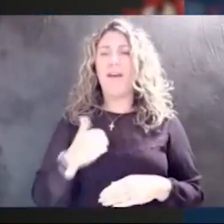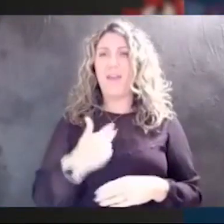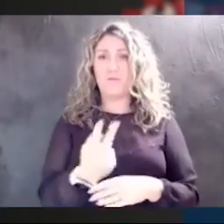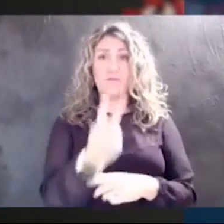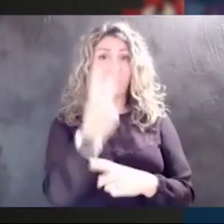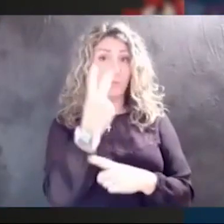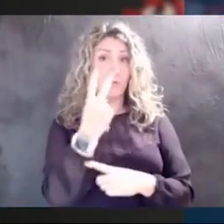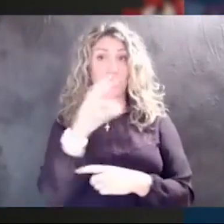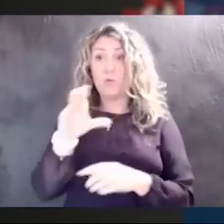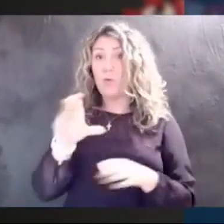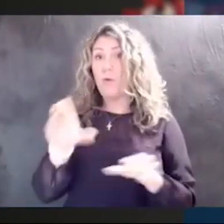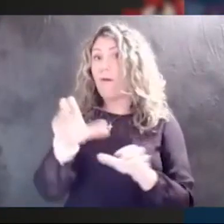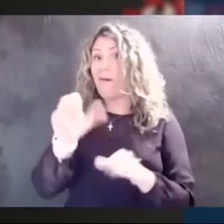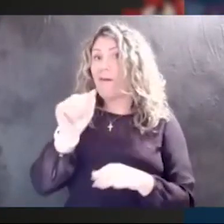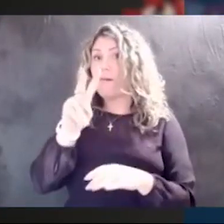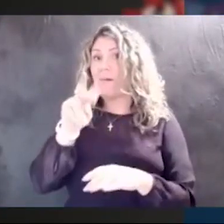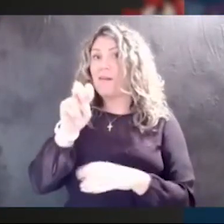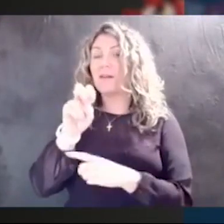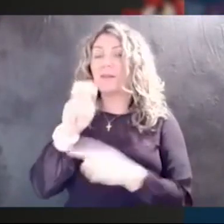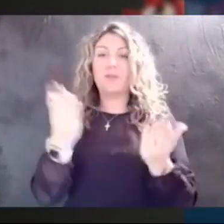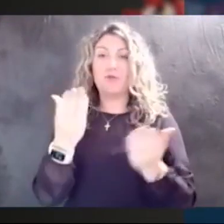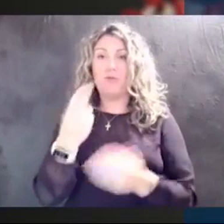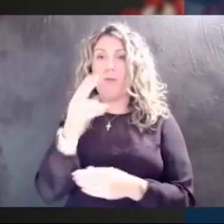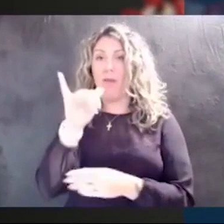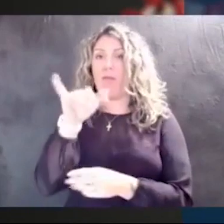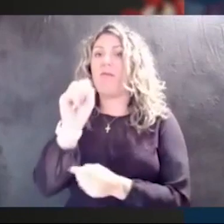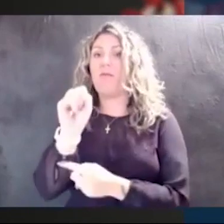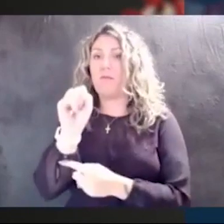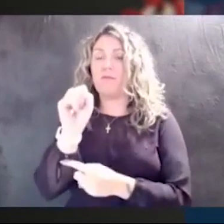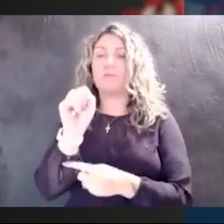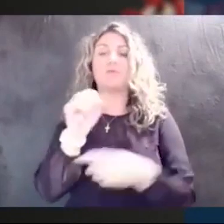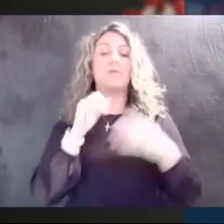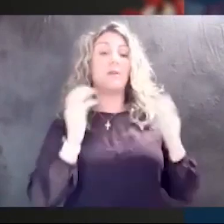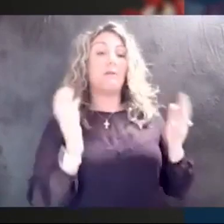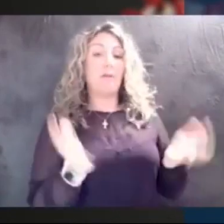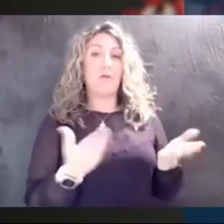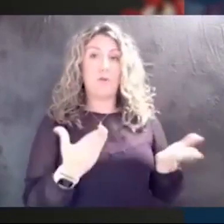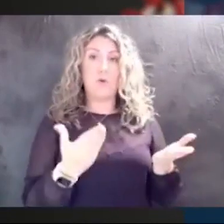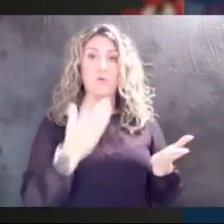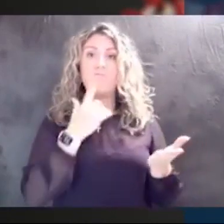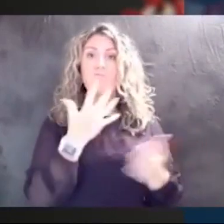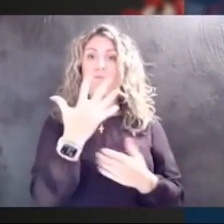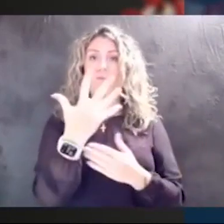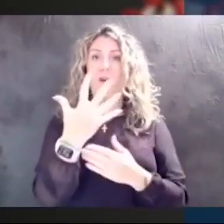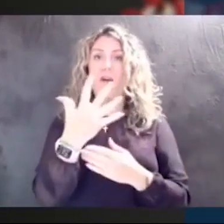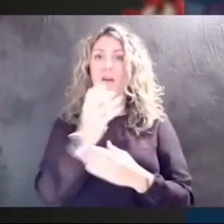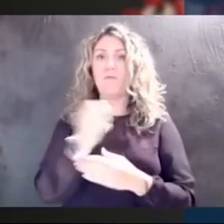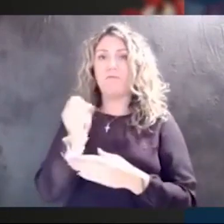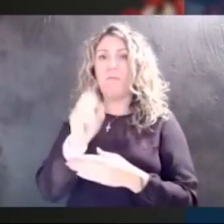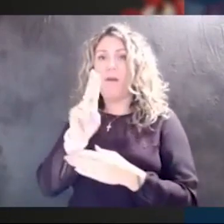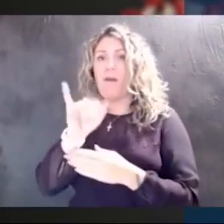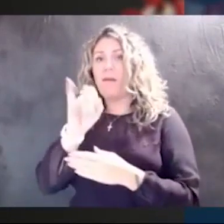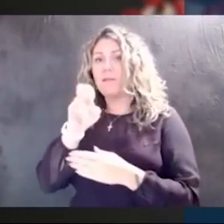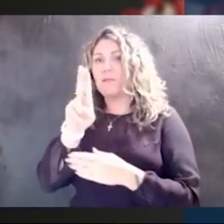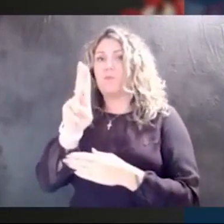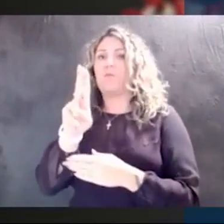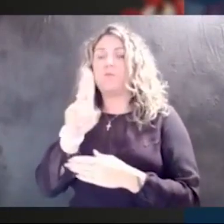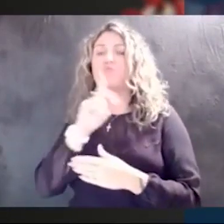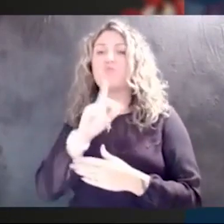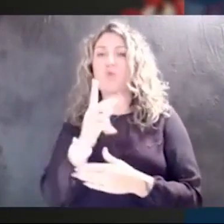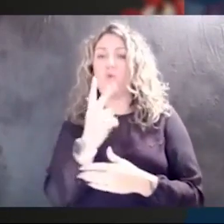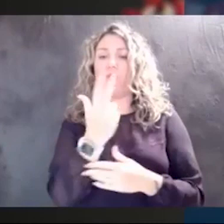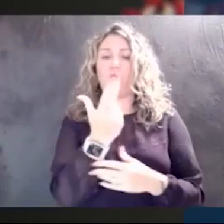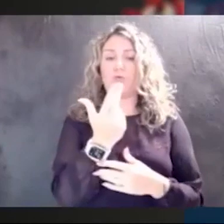at Hayes. Here at the main campus, we have 5 in the ICU. 13 of the 21 are